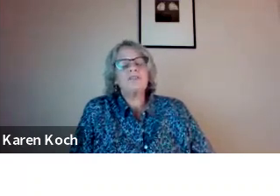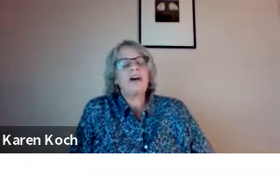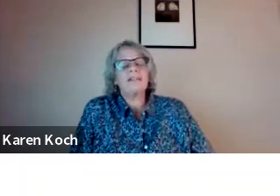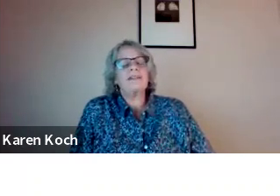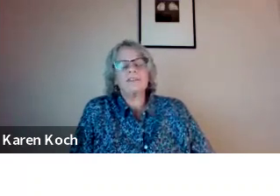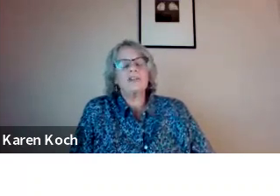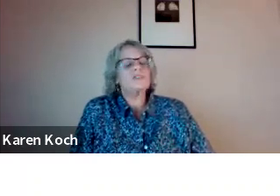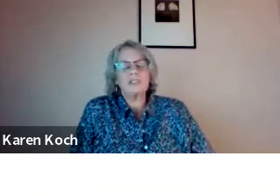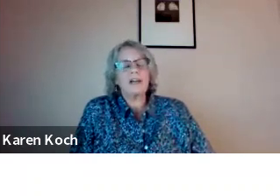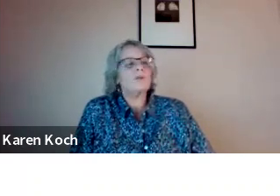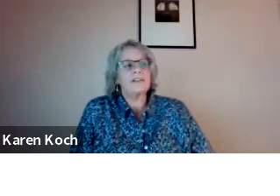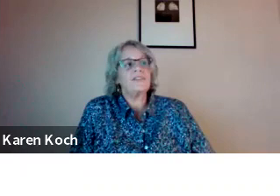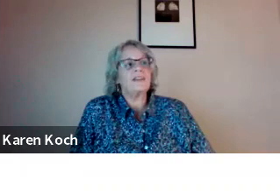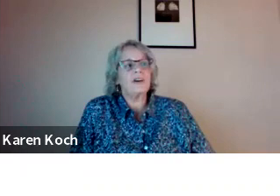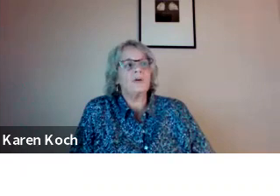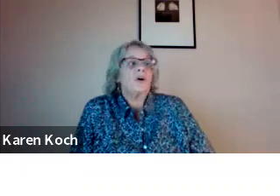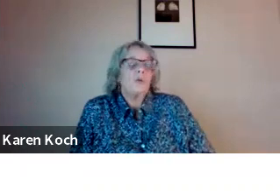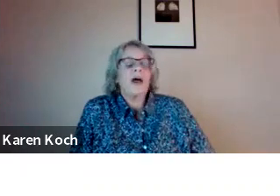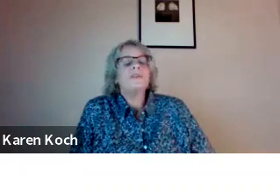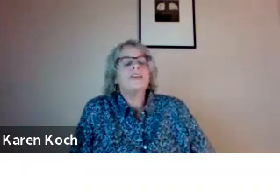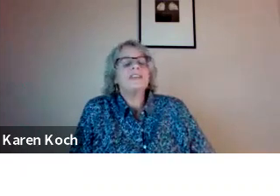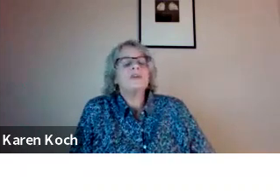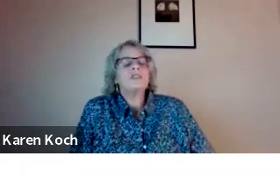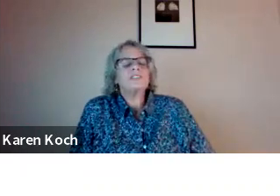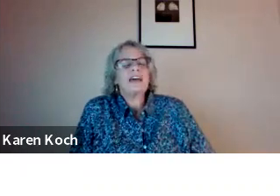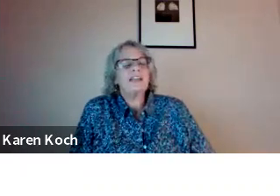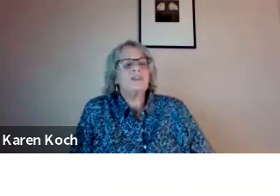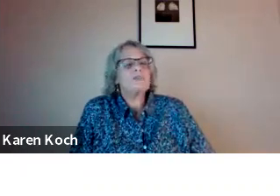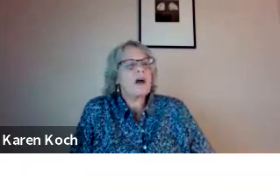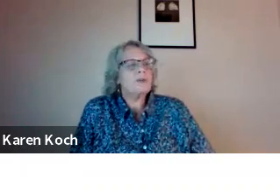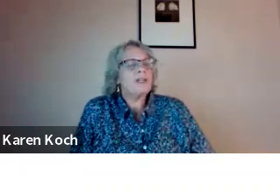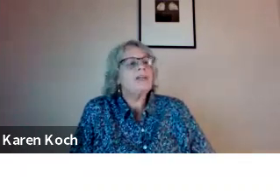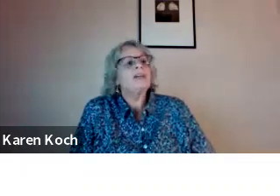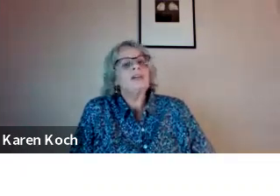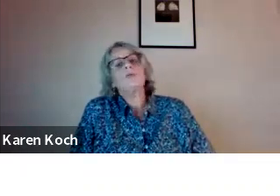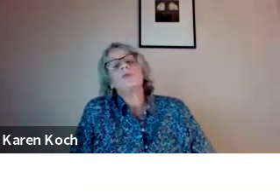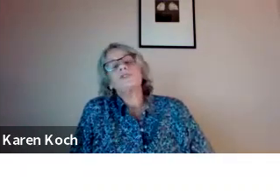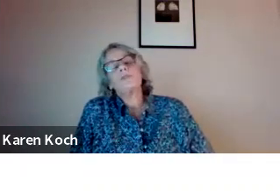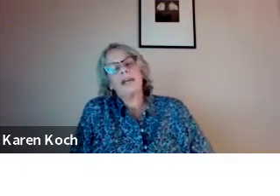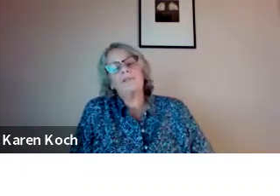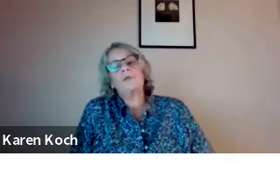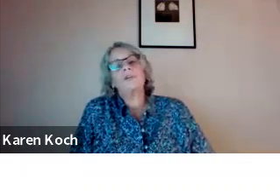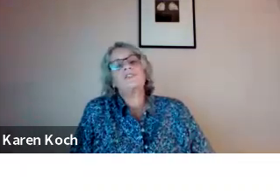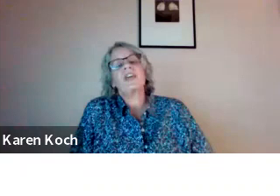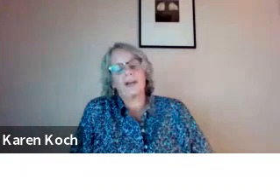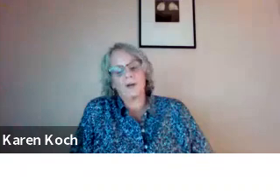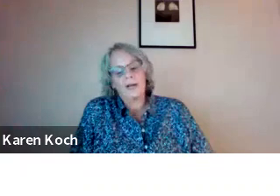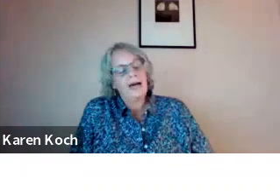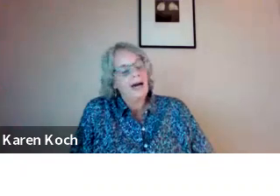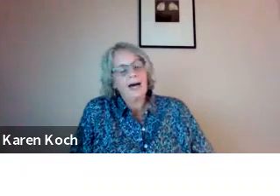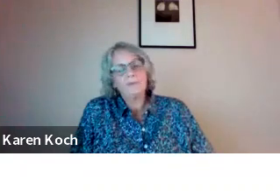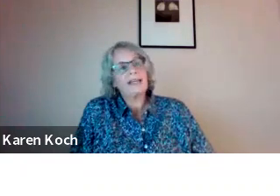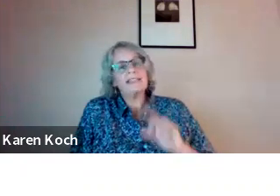probably a pretty good odd that the judge is not going to say no. Why would they sell Mr. Italiano's property? In order to pay for his